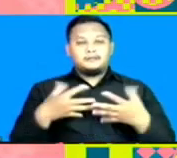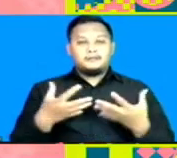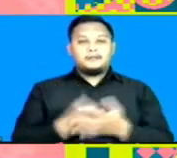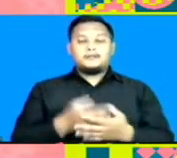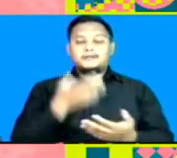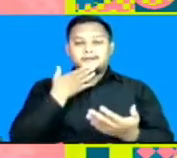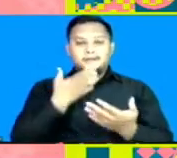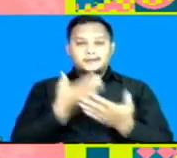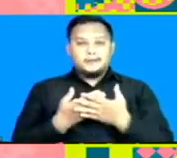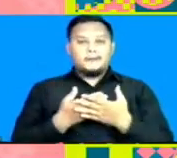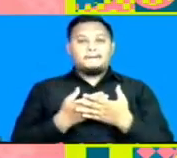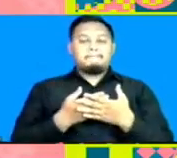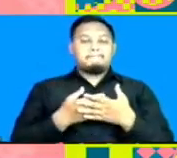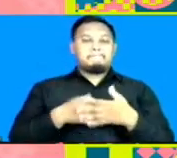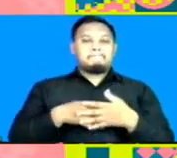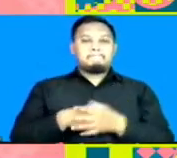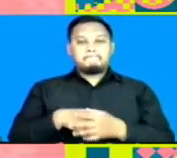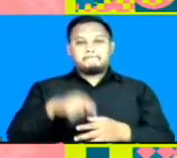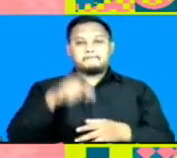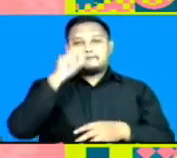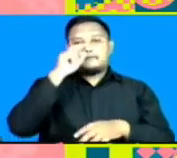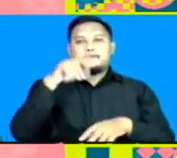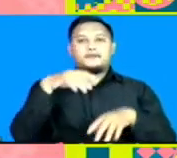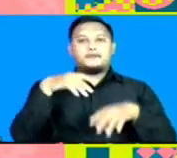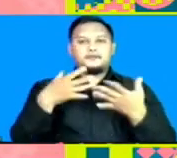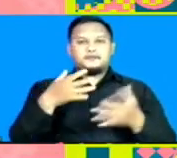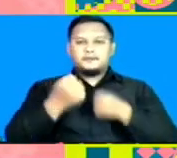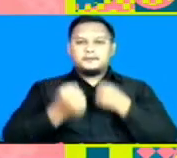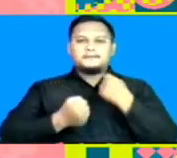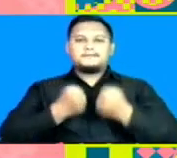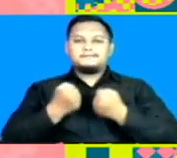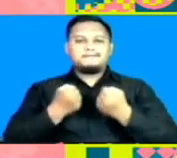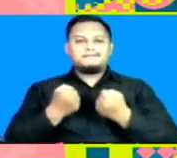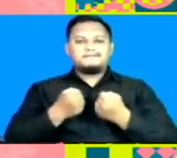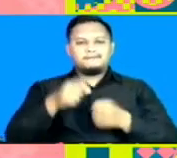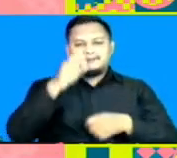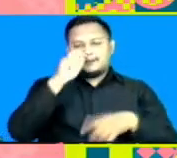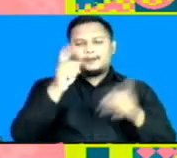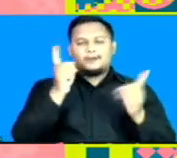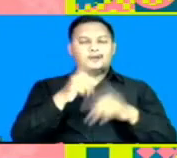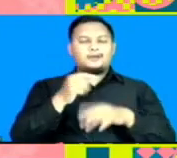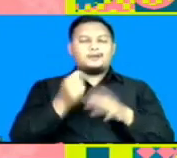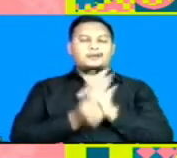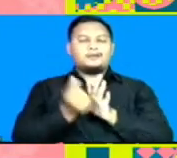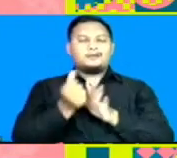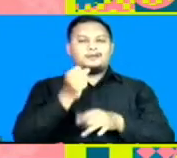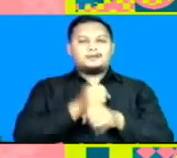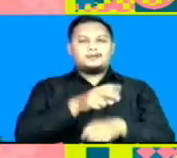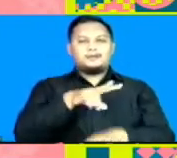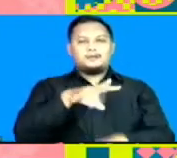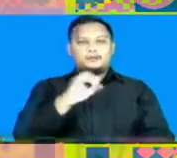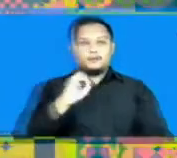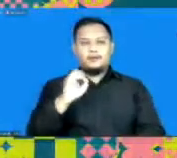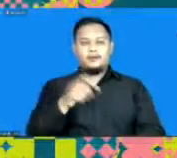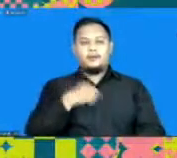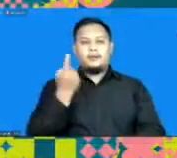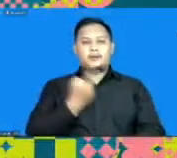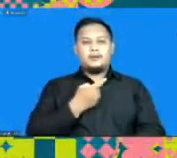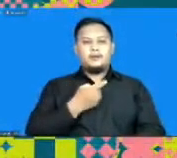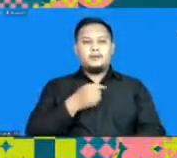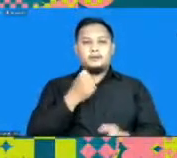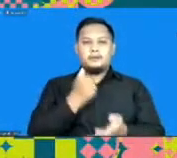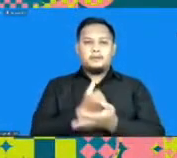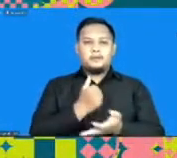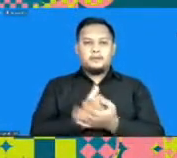is doing, and I'm humbled and very proud to be part of it in a small way. He's saying congratulations, but he's actually going to take on a very big